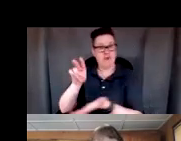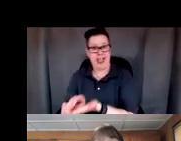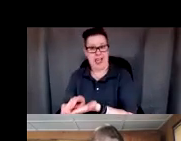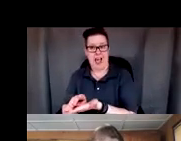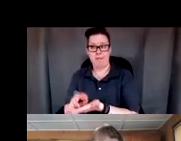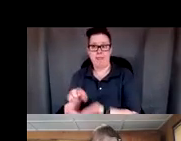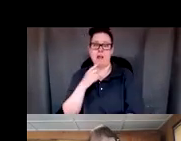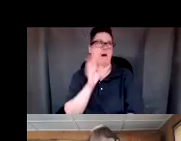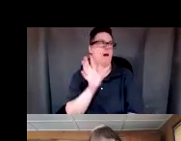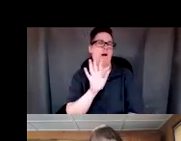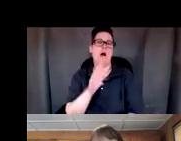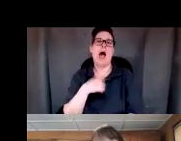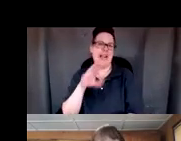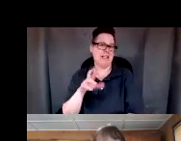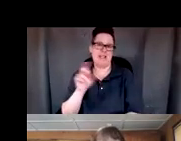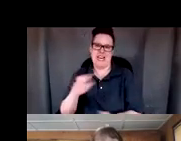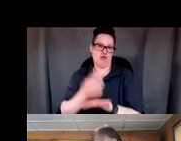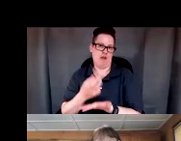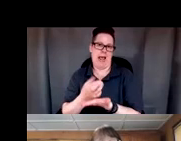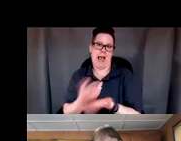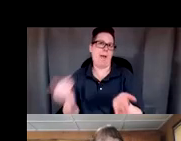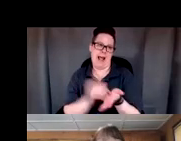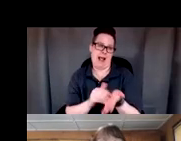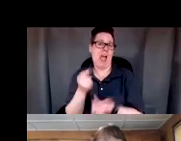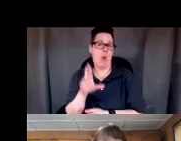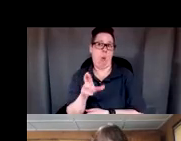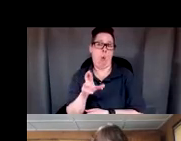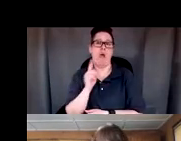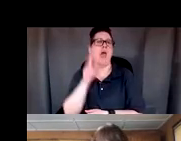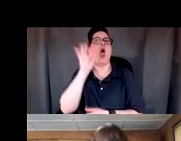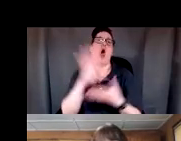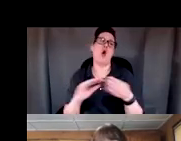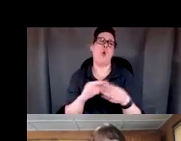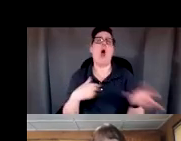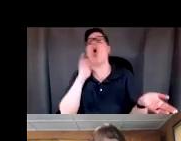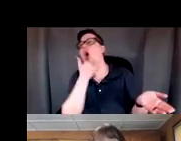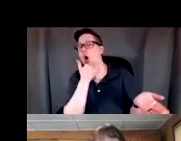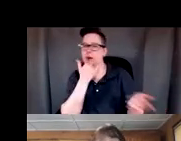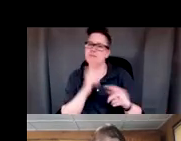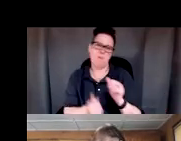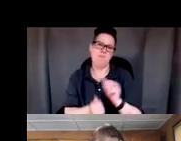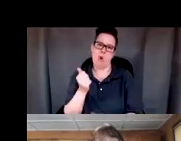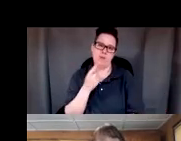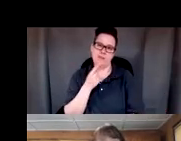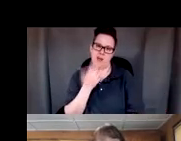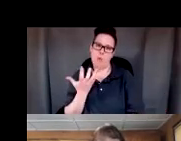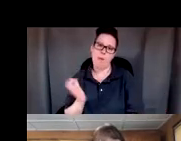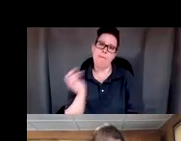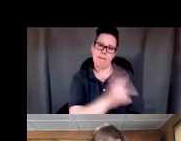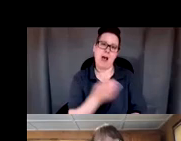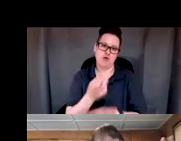right away, or they make up stories as to why it happened. But most of them want to go back. This happens everywhere. And I will be honest, we've picked